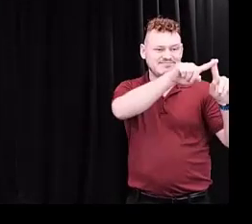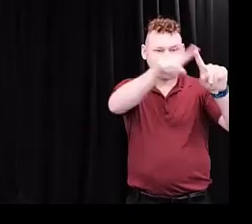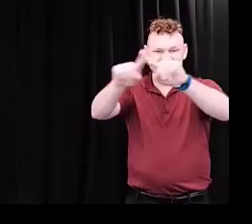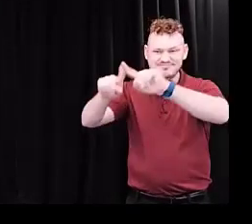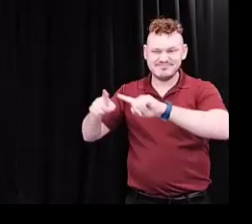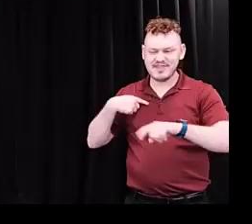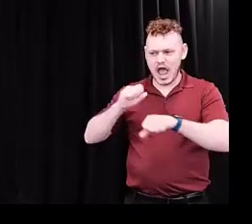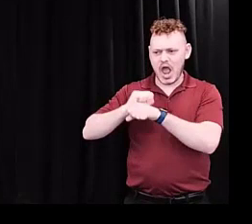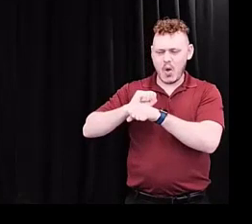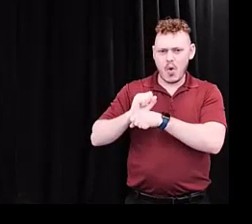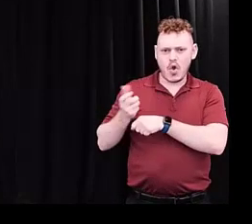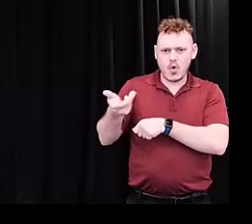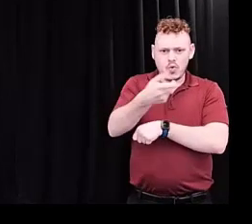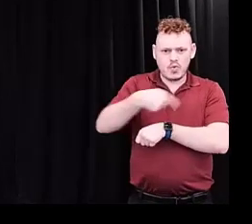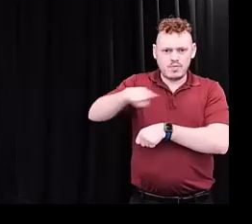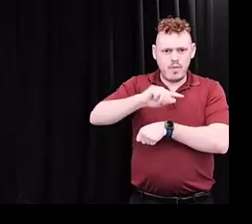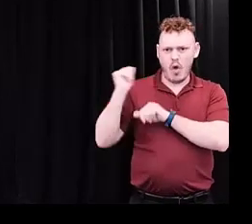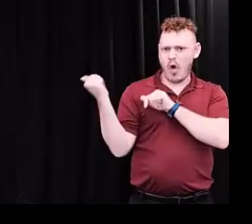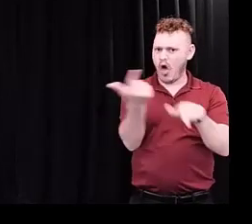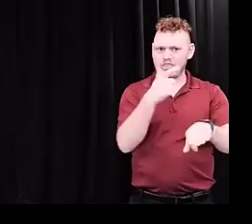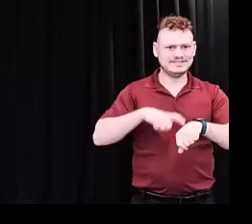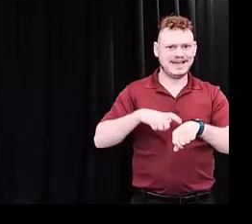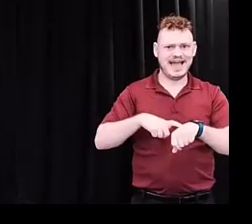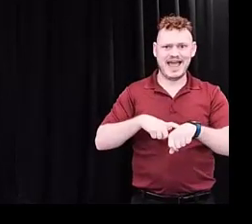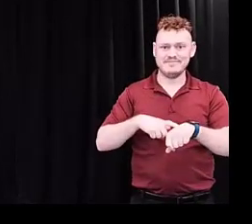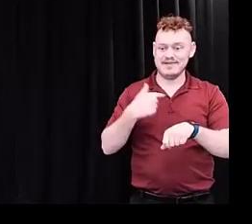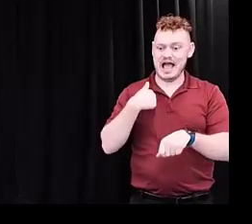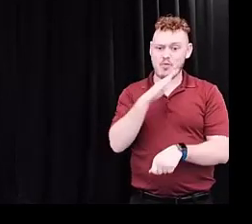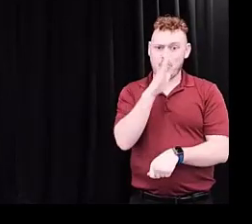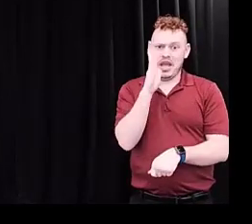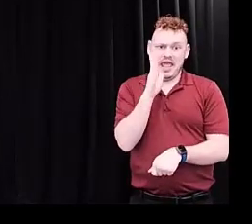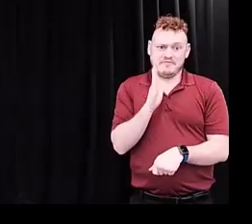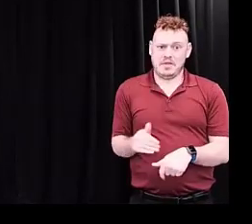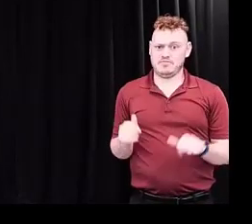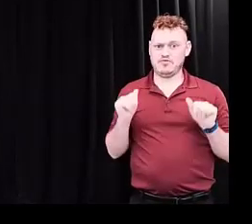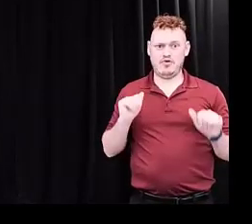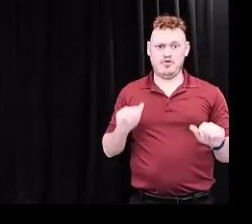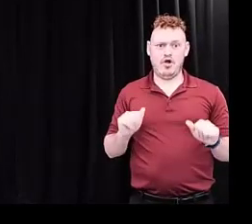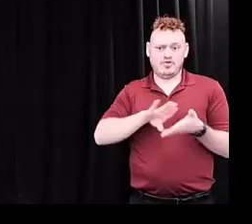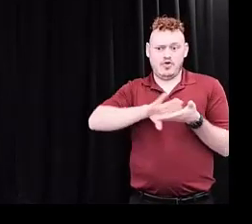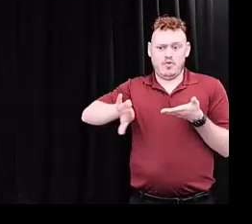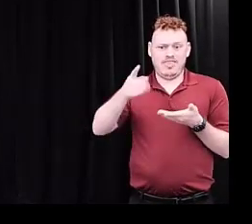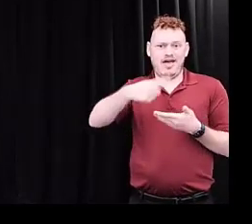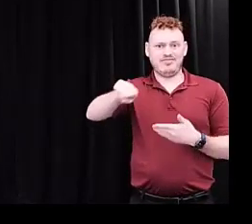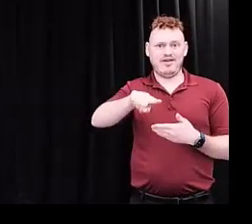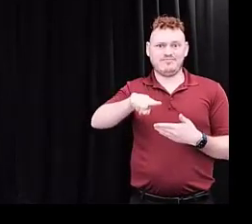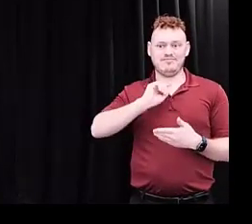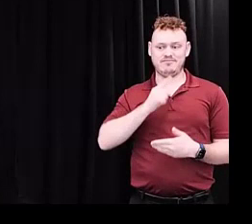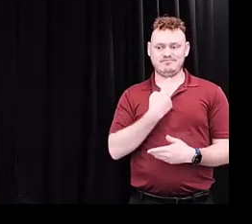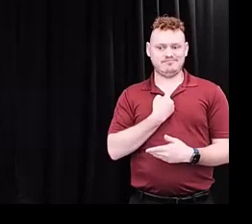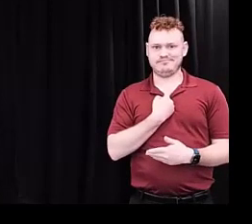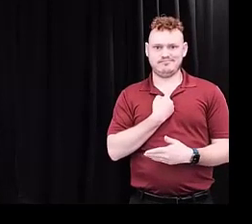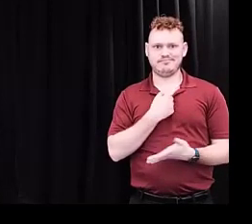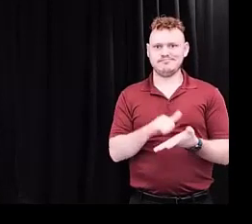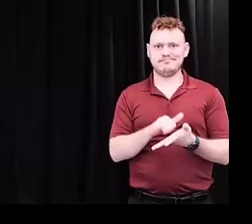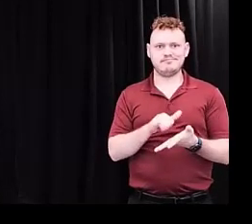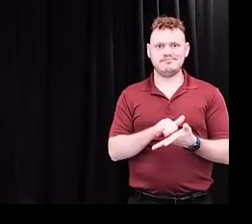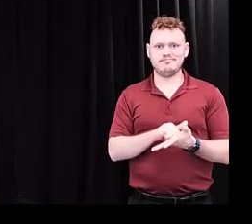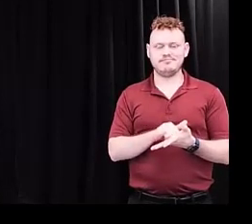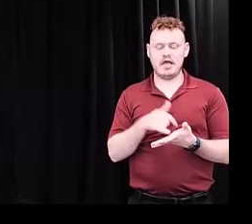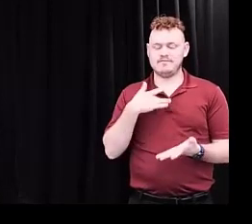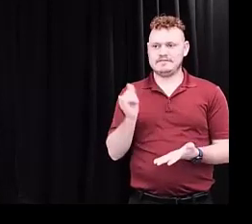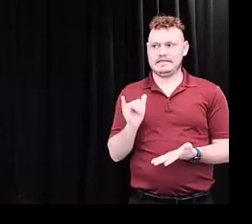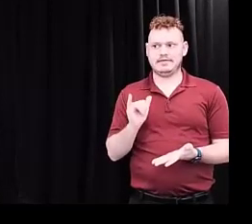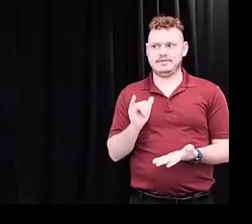the time and would never be able to accomplish what I've been able to alone. And I don't even feel like